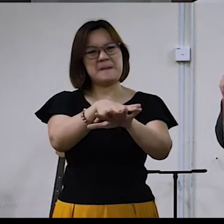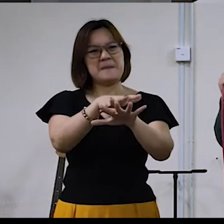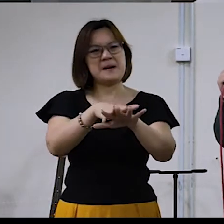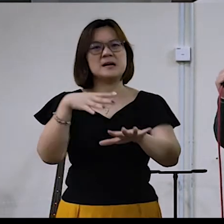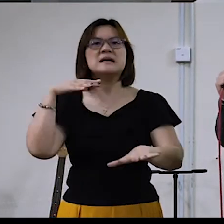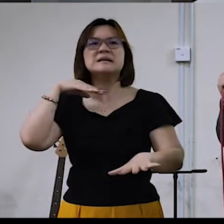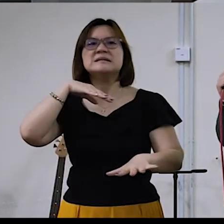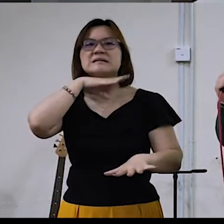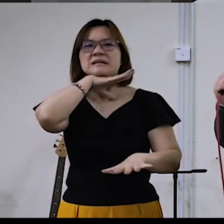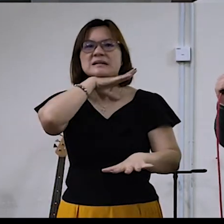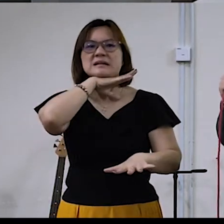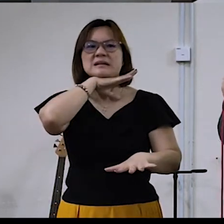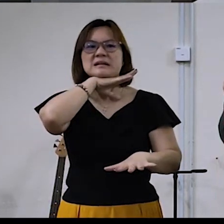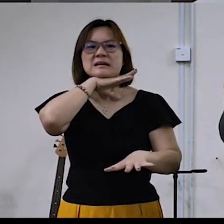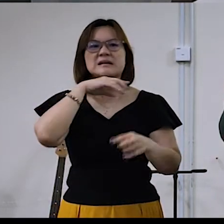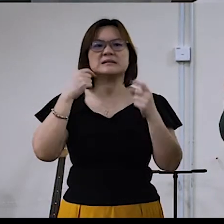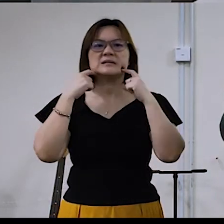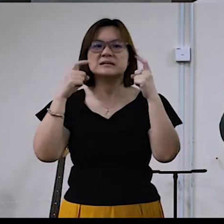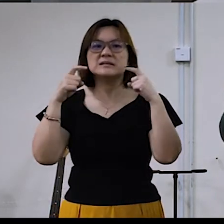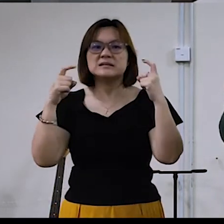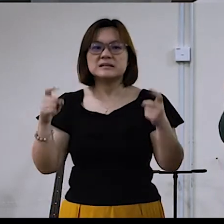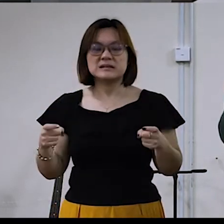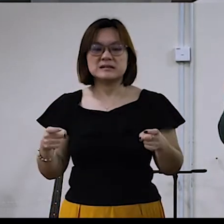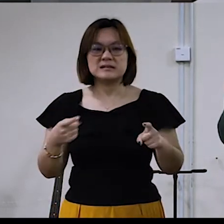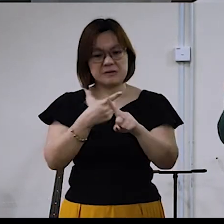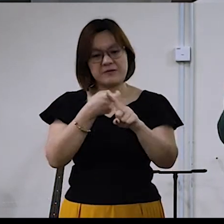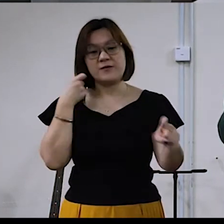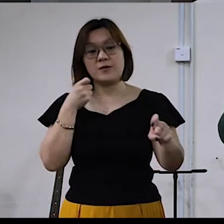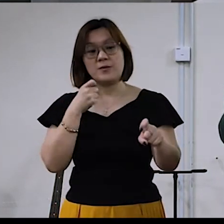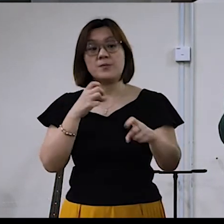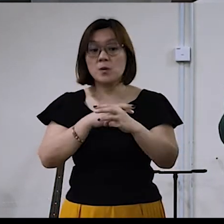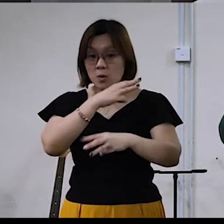our head. The Holy Spirit said, no, don't believe that. That's not truth.